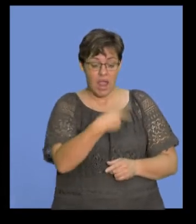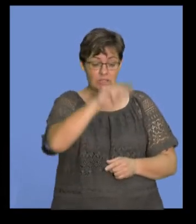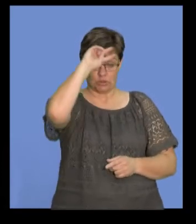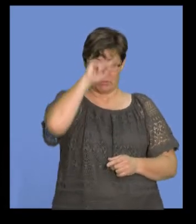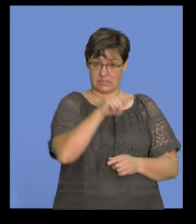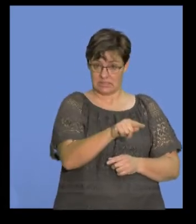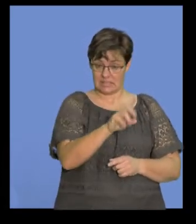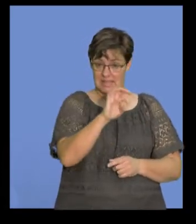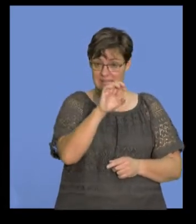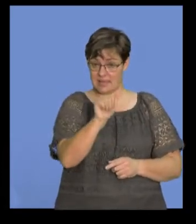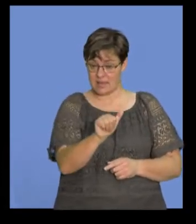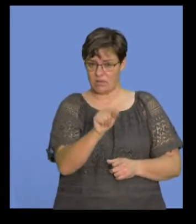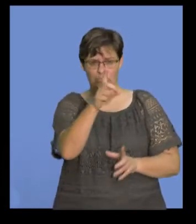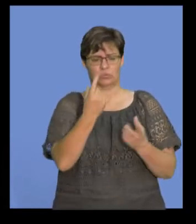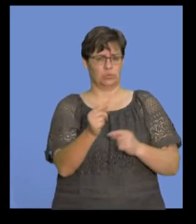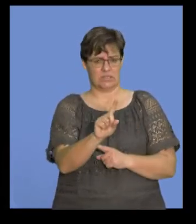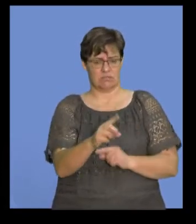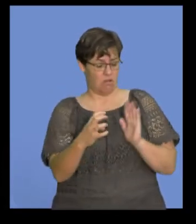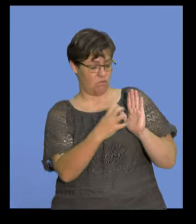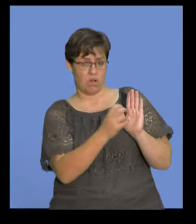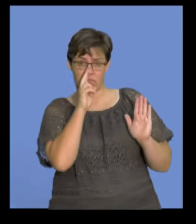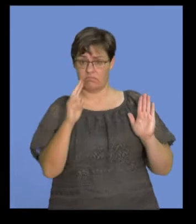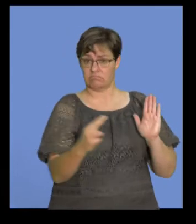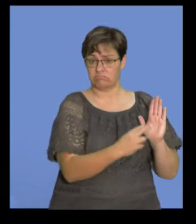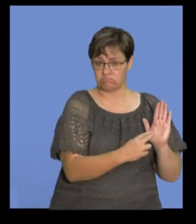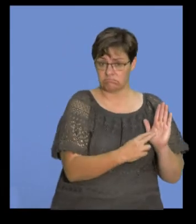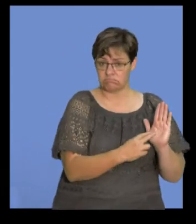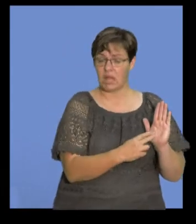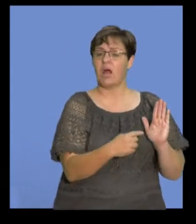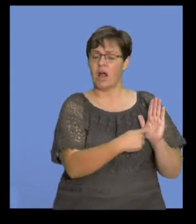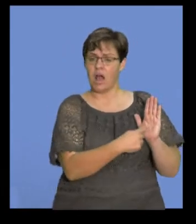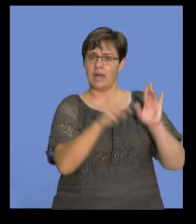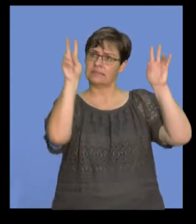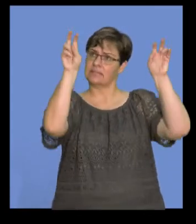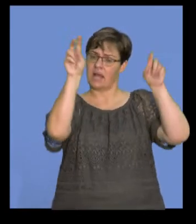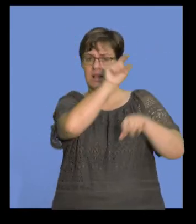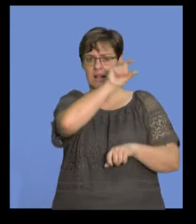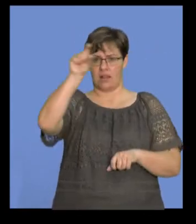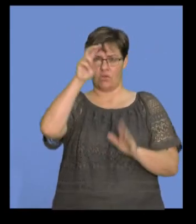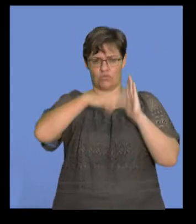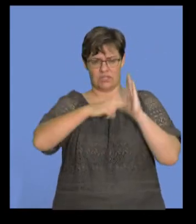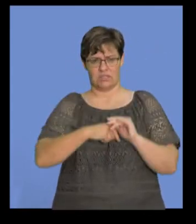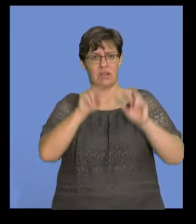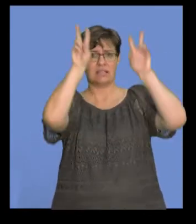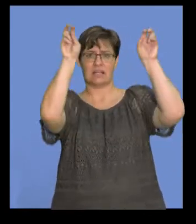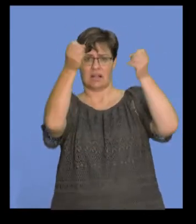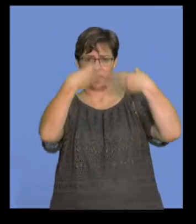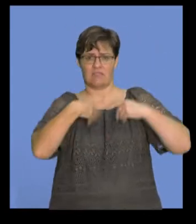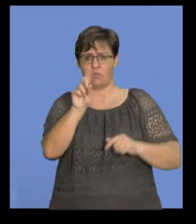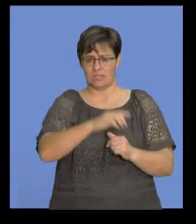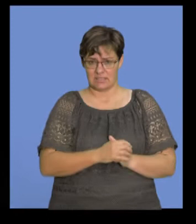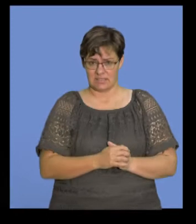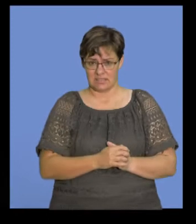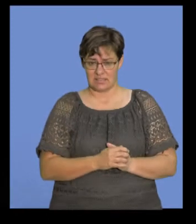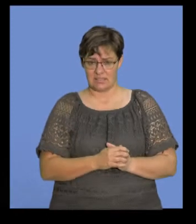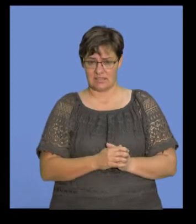To interpret that data, you need to do the following. When looking at a graph, it's important for us to read the title. What does the title give